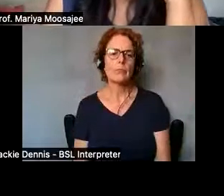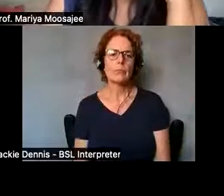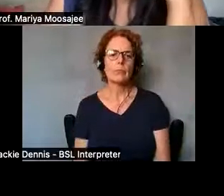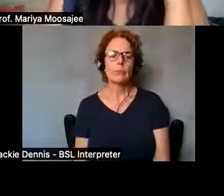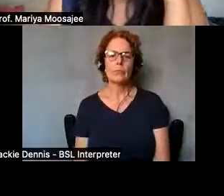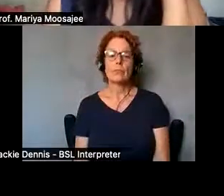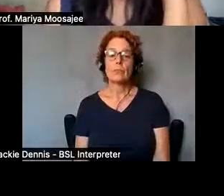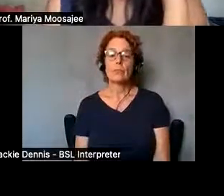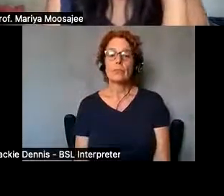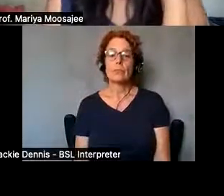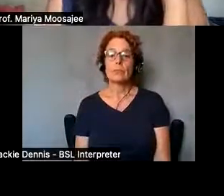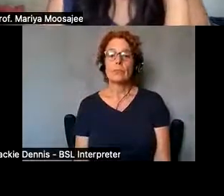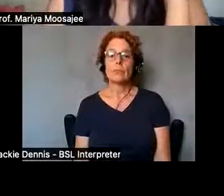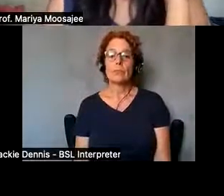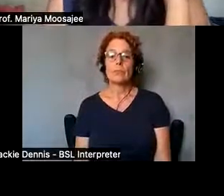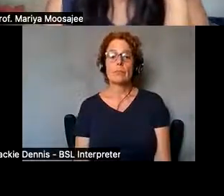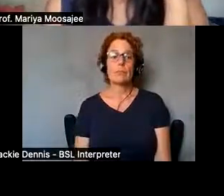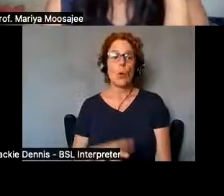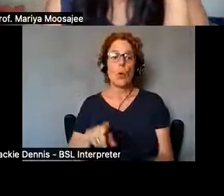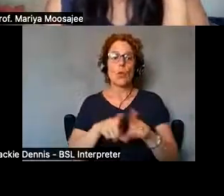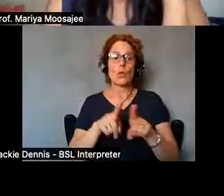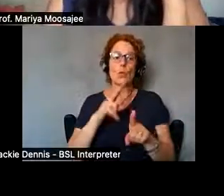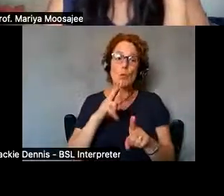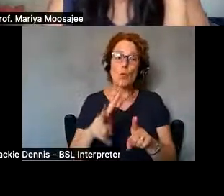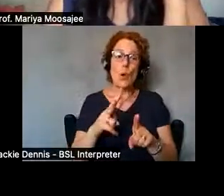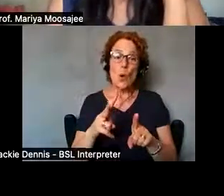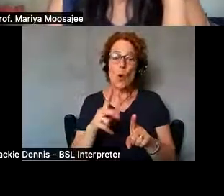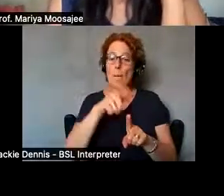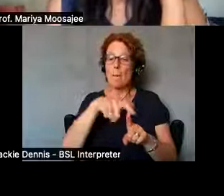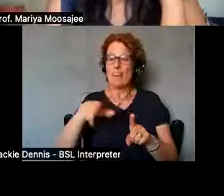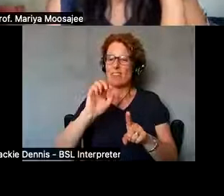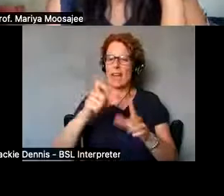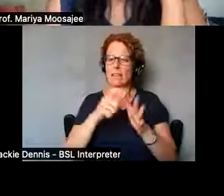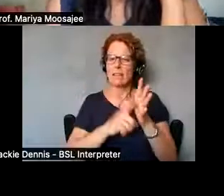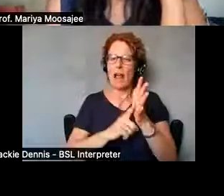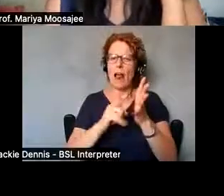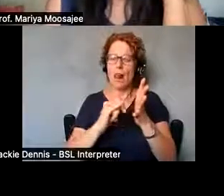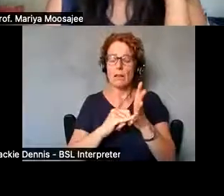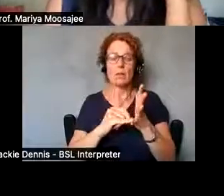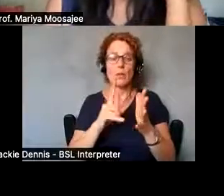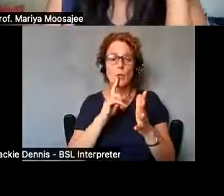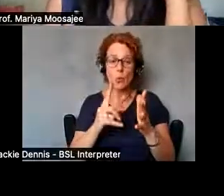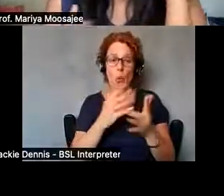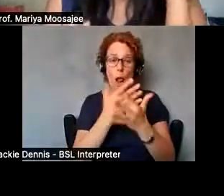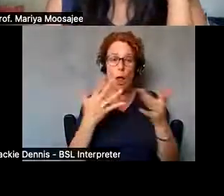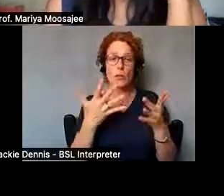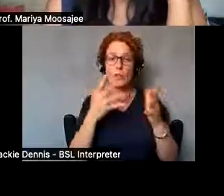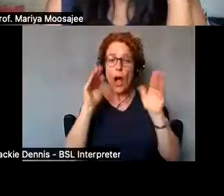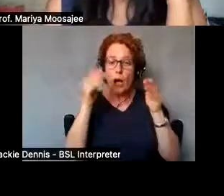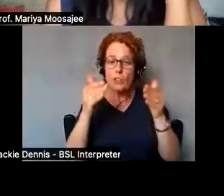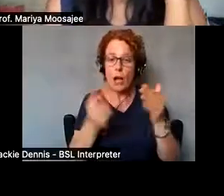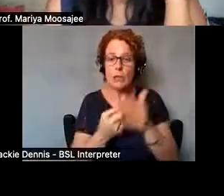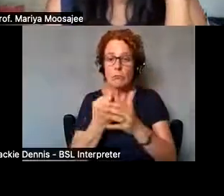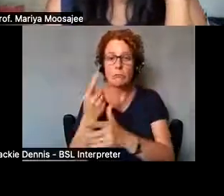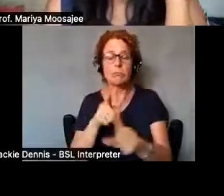Again, in the patient's cells, we saw high levels of usherin expression when we delivered the